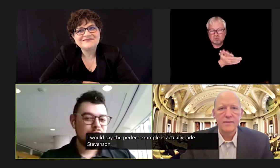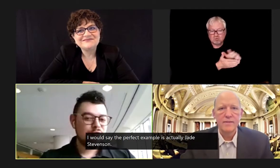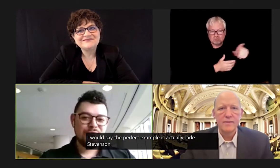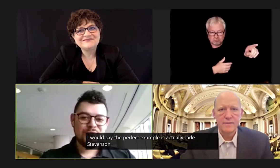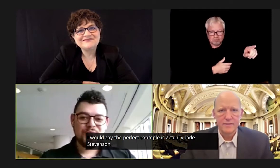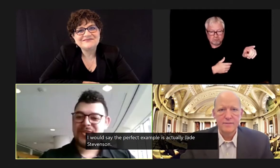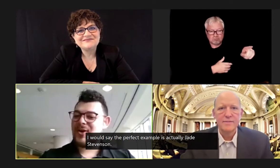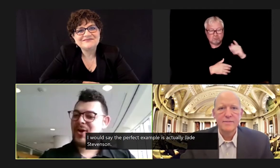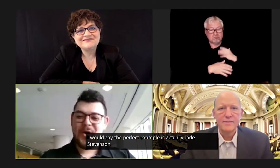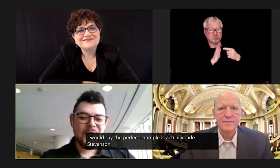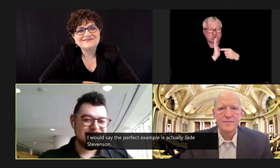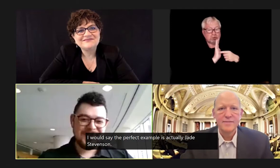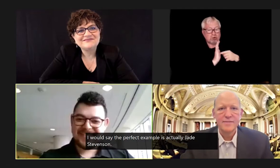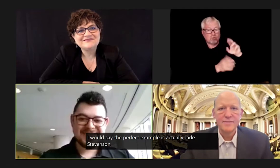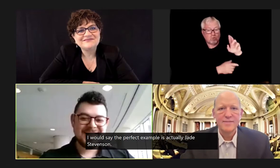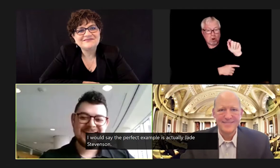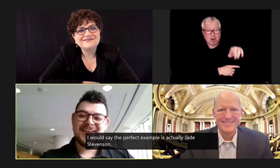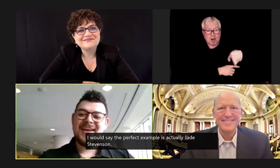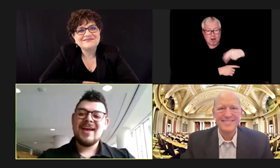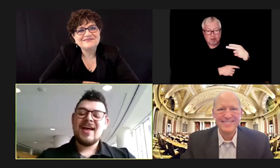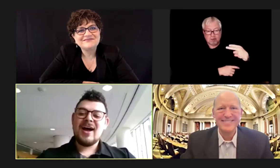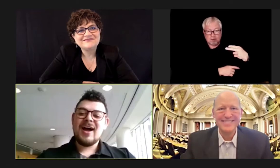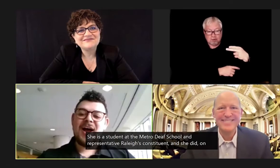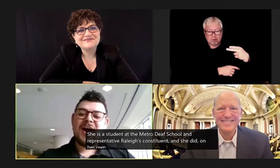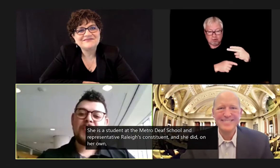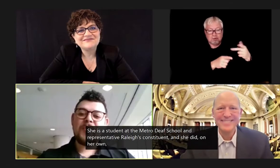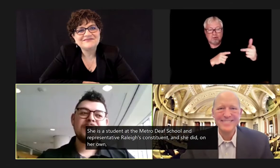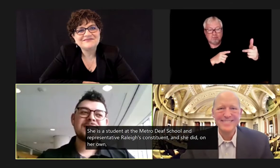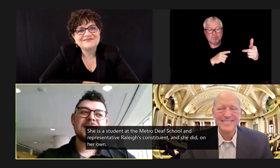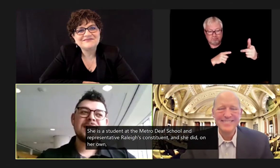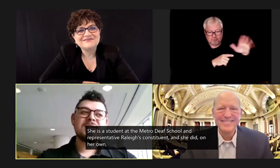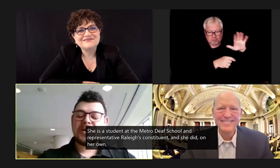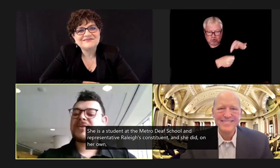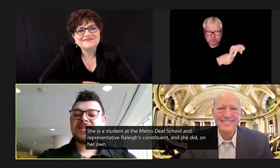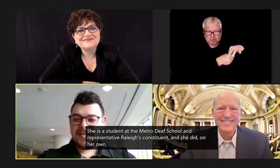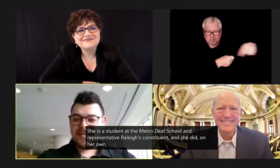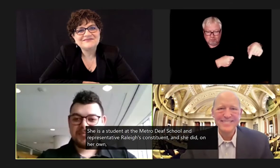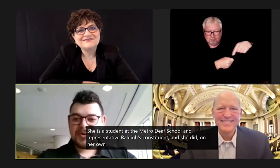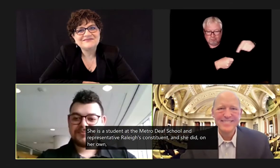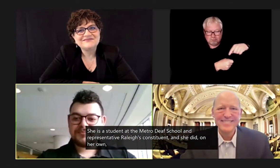her own, with her own volition, what I would say is the perfect example.